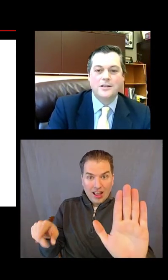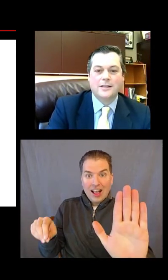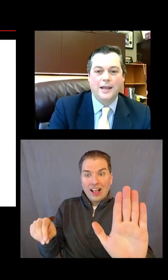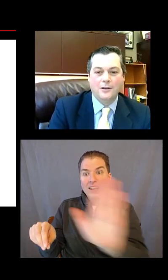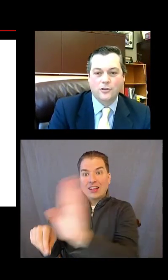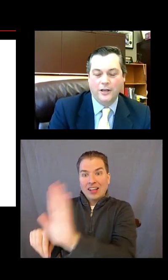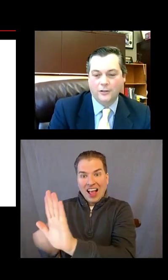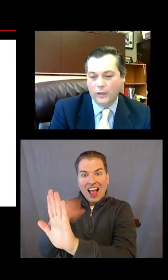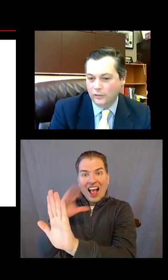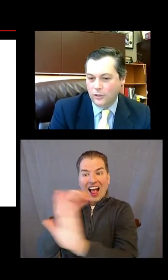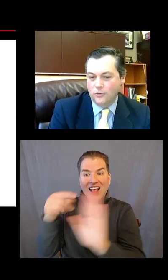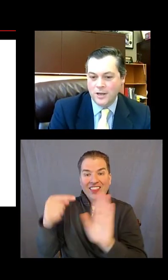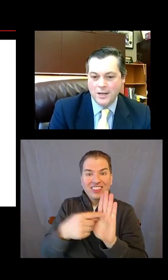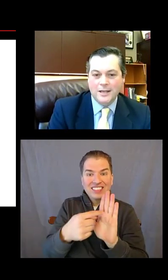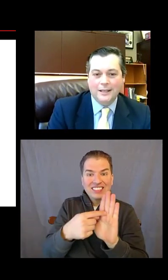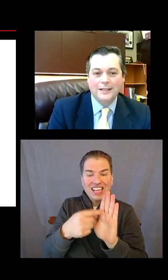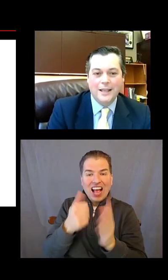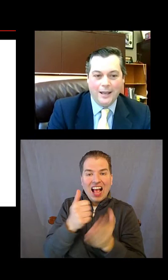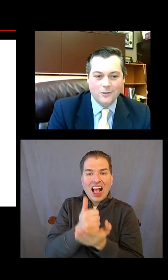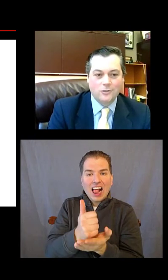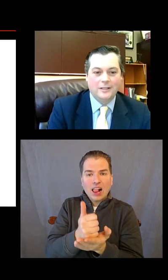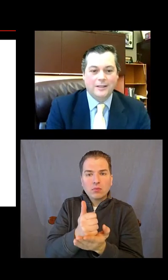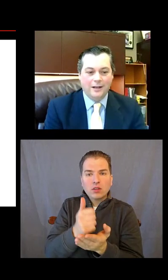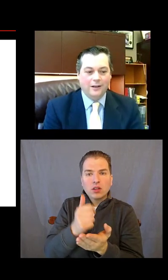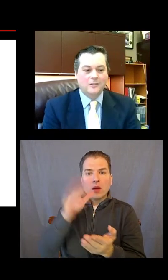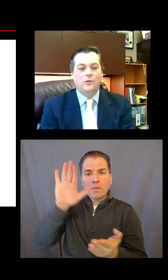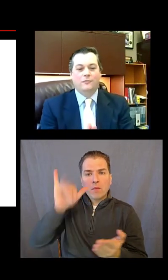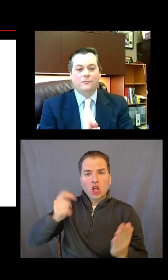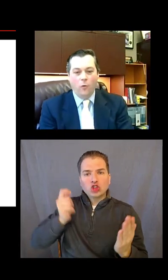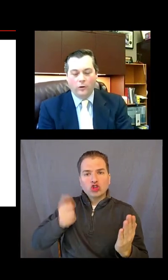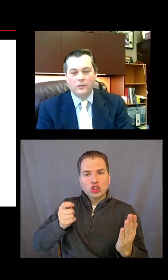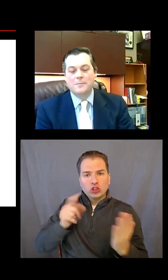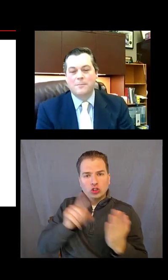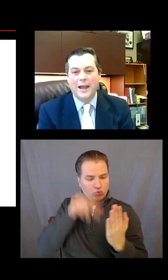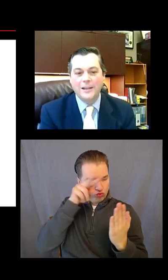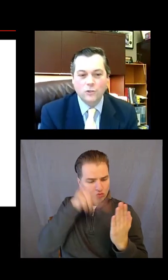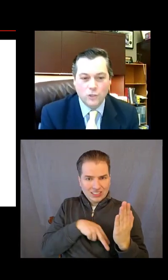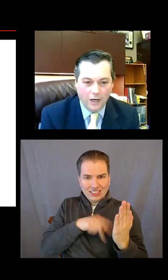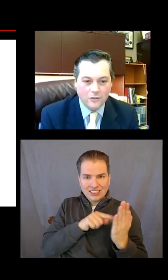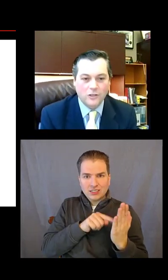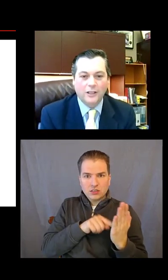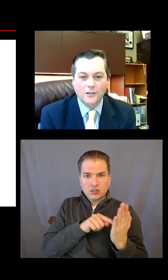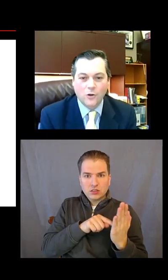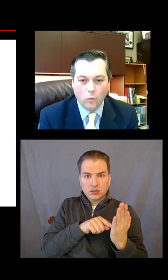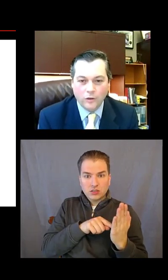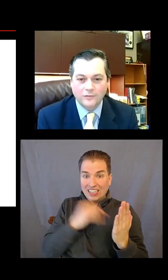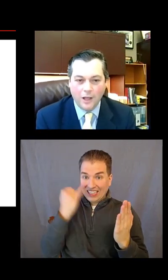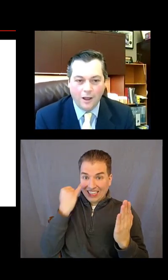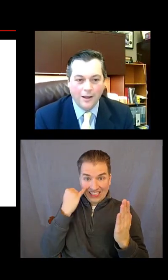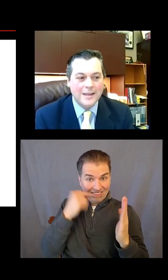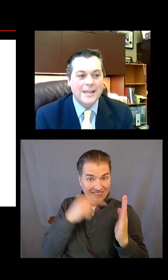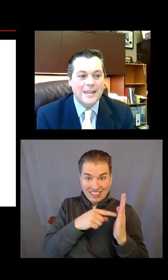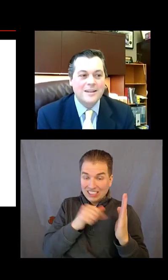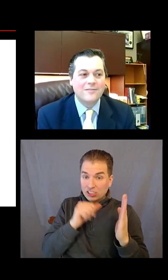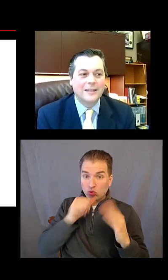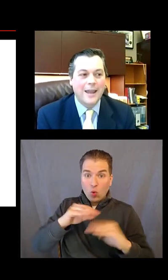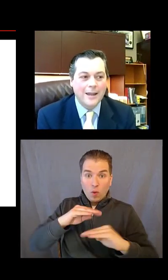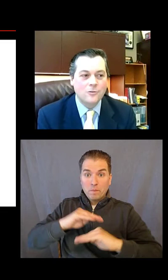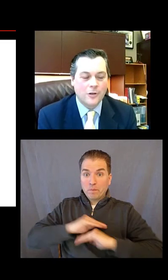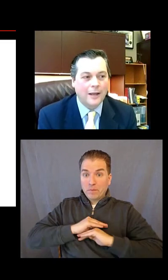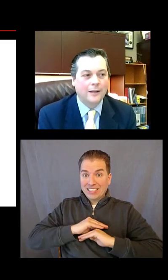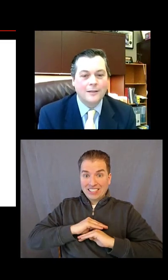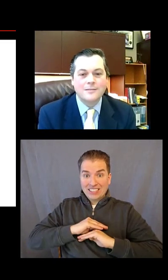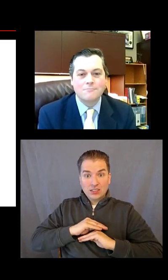enter into the contract with you. It's actually there to enforce by a judge in a court of law. And if